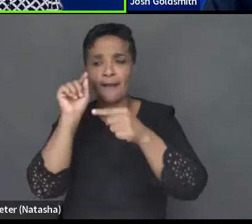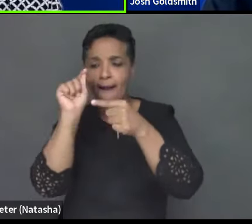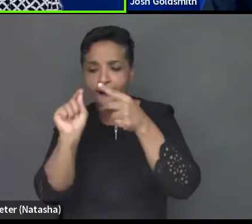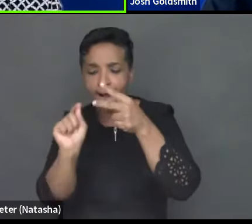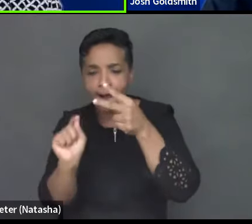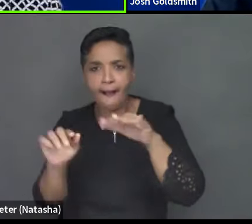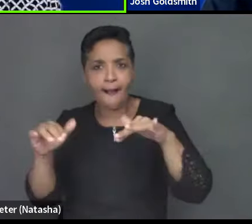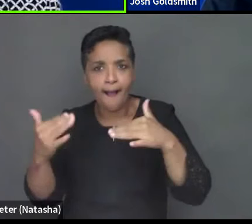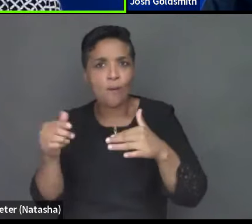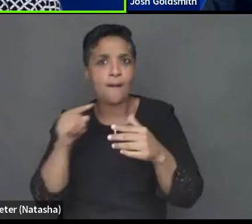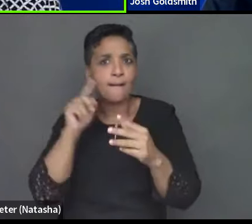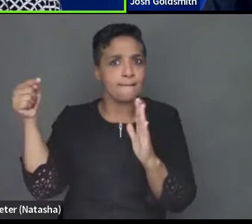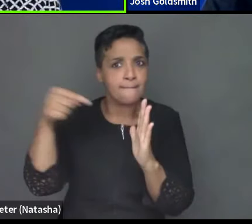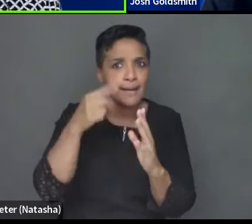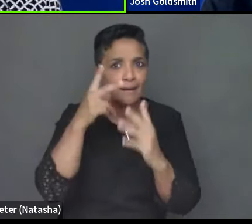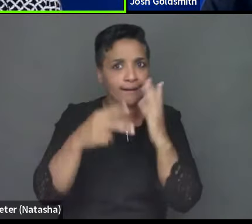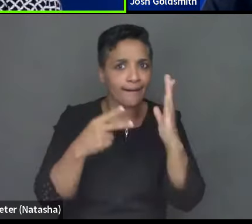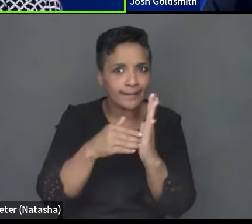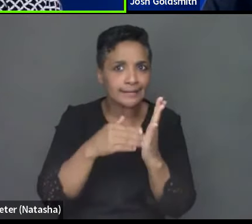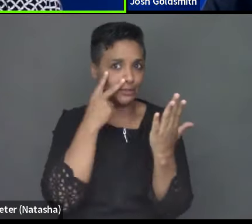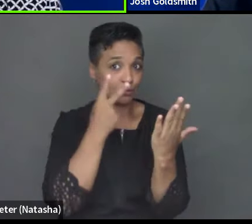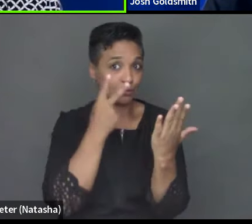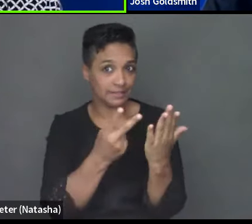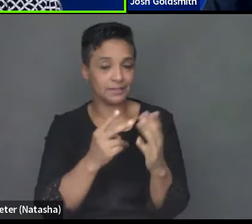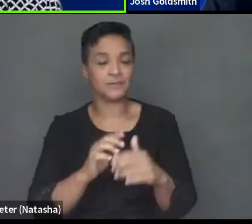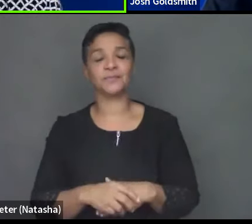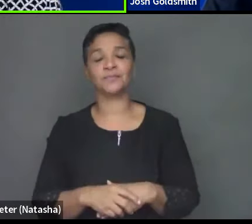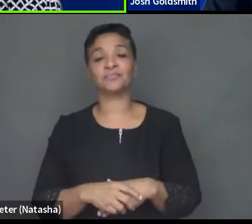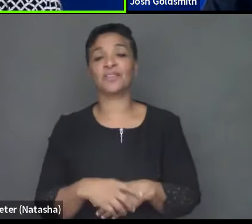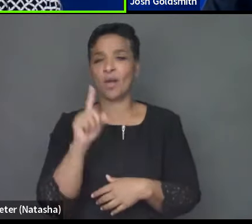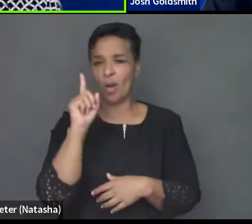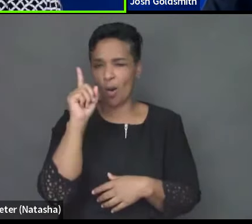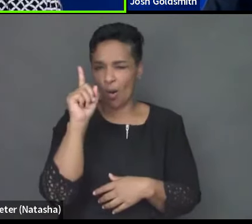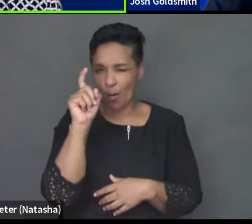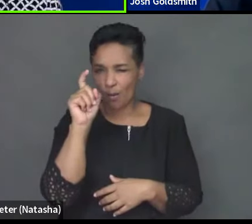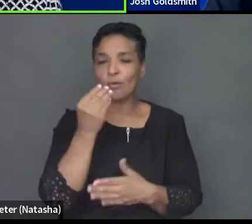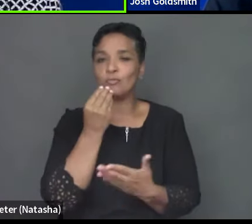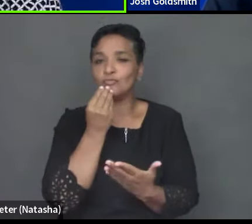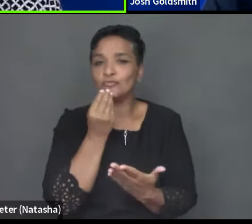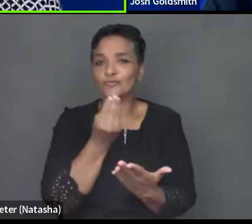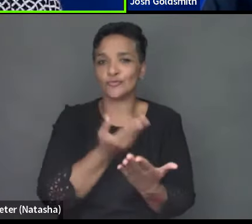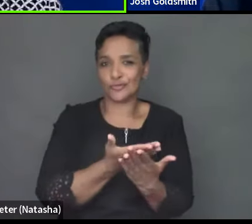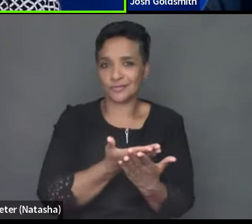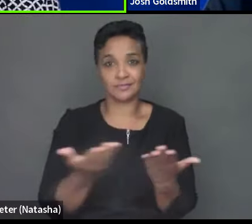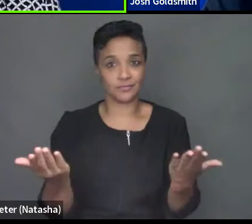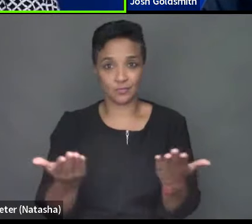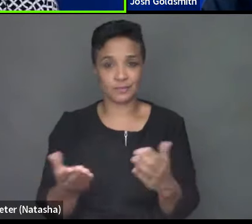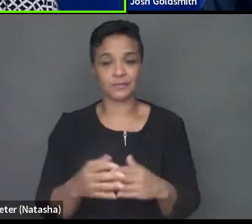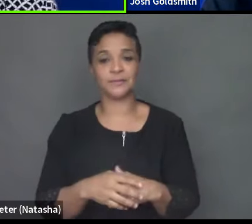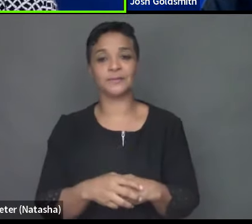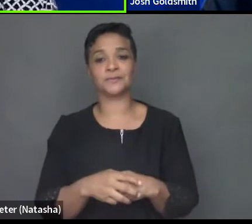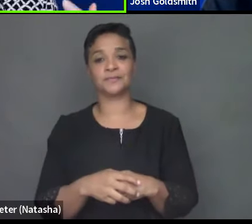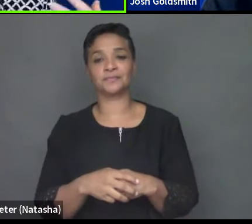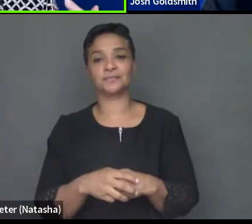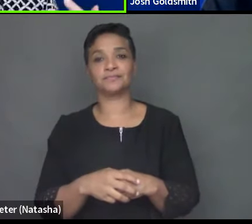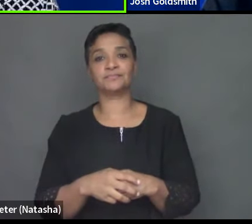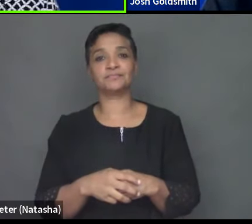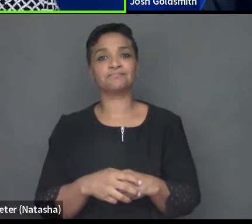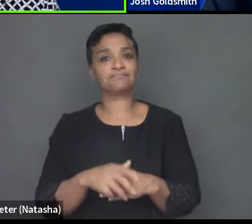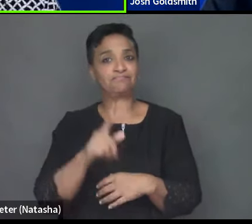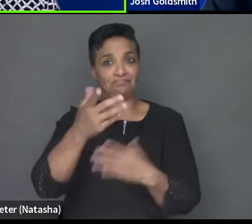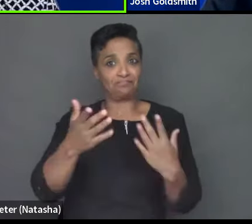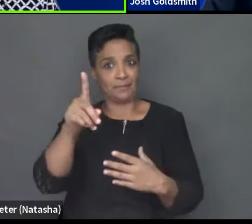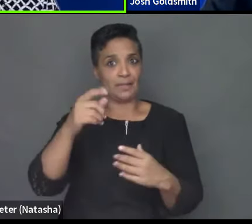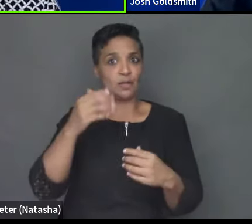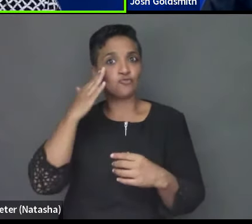do. And if I could make one more suggestion today is, if you have a few colleagues who will be